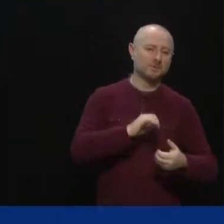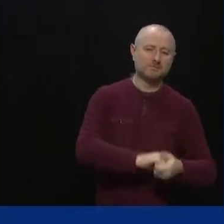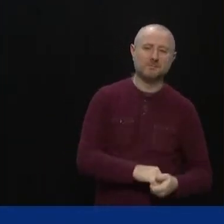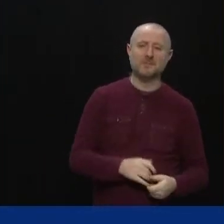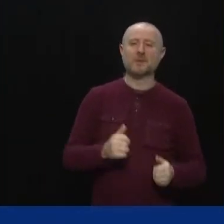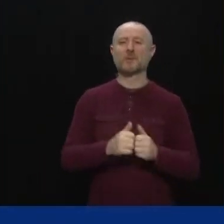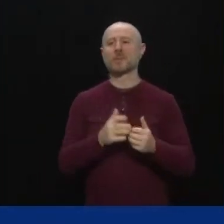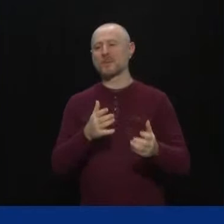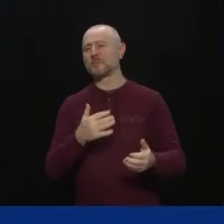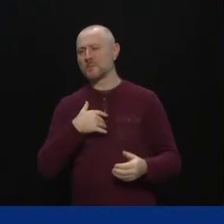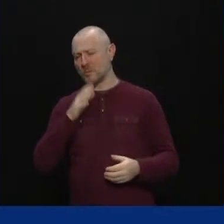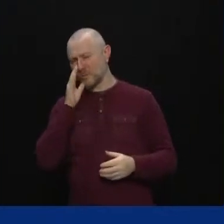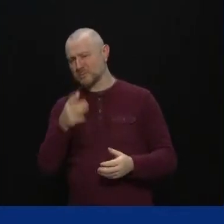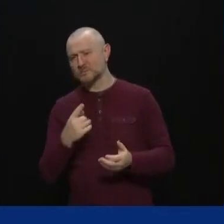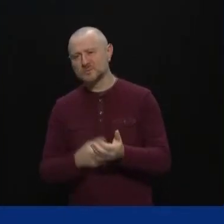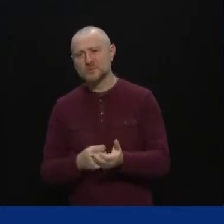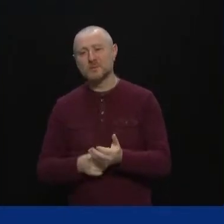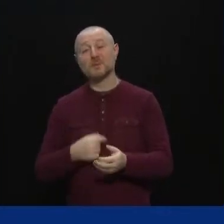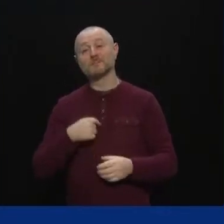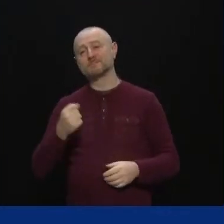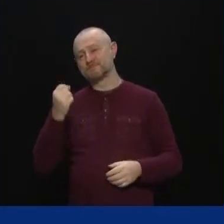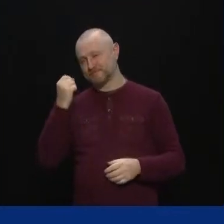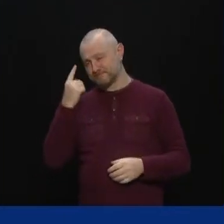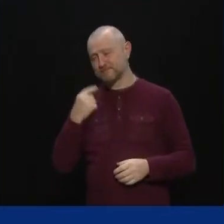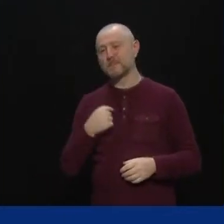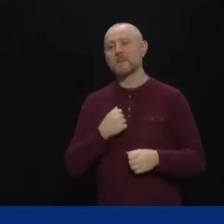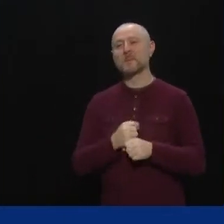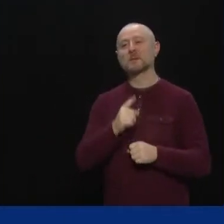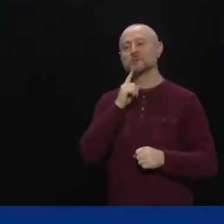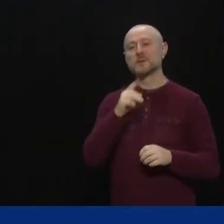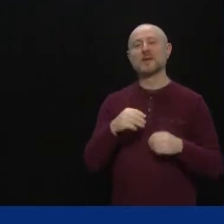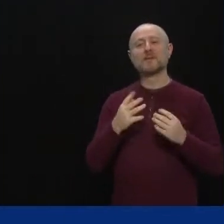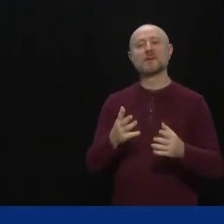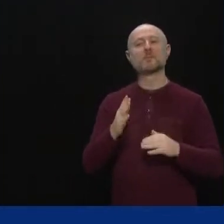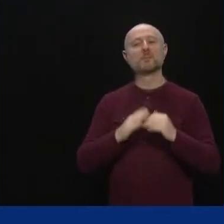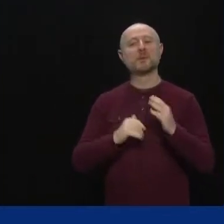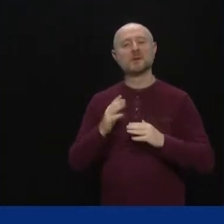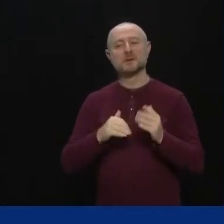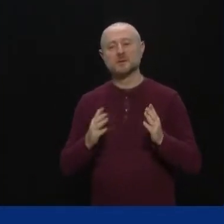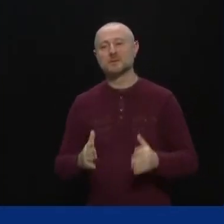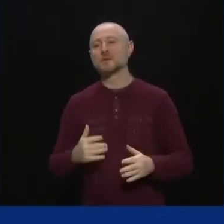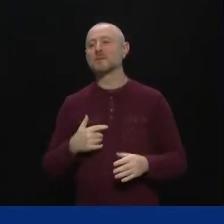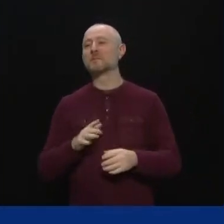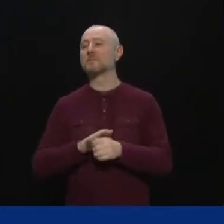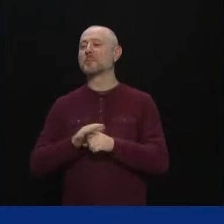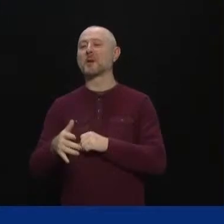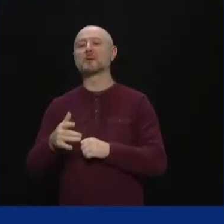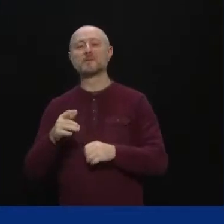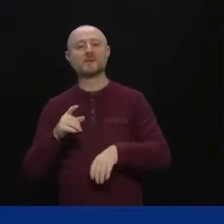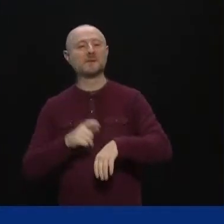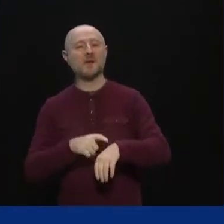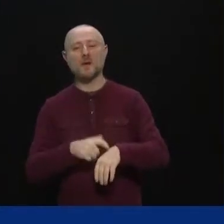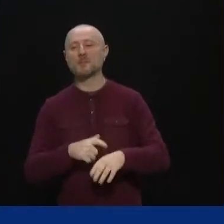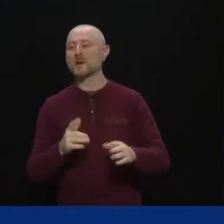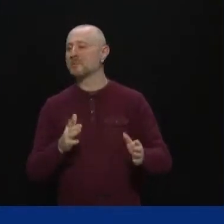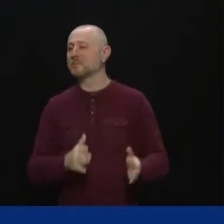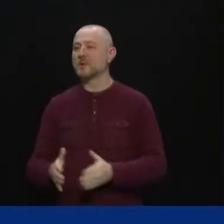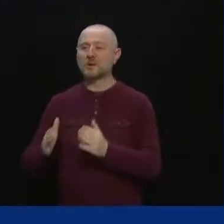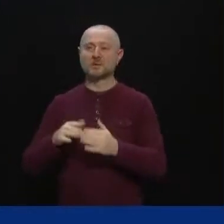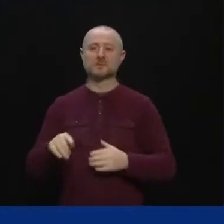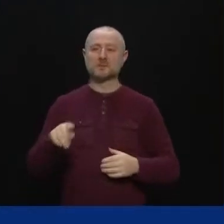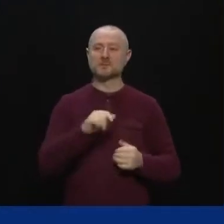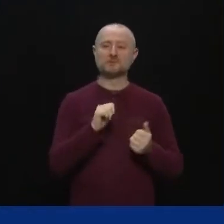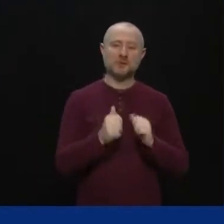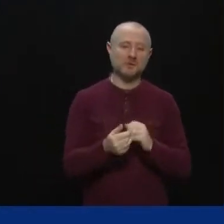we'll talk about, but I also have to make sure that I give to the builders, the developers, enough time to do what they have to do, changing materials, perhaps